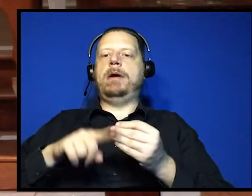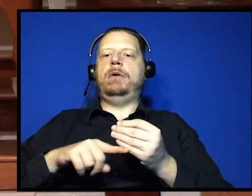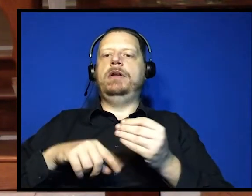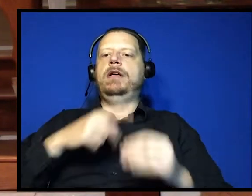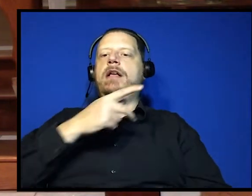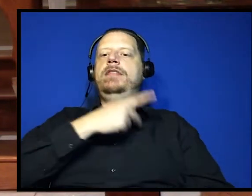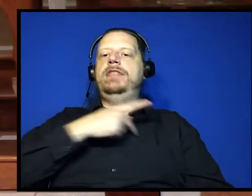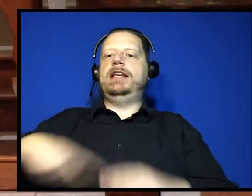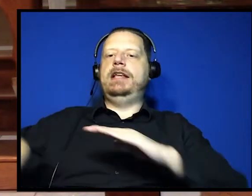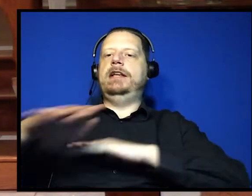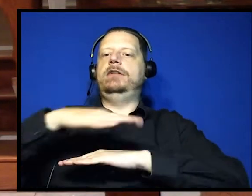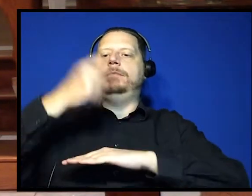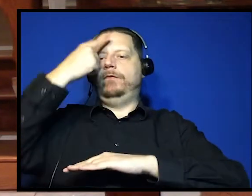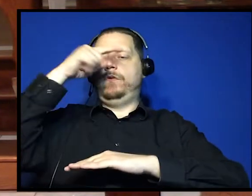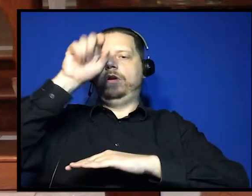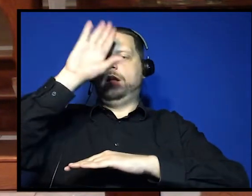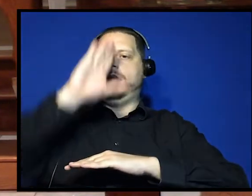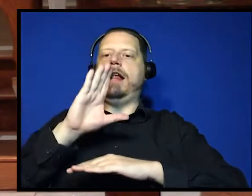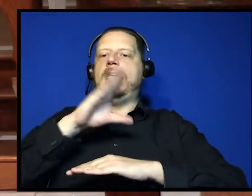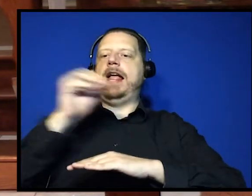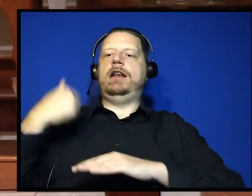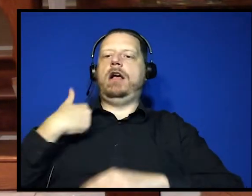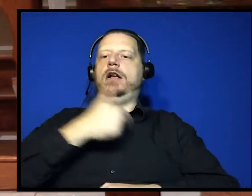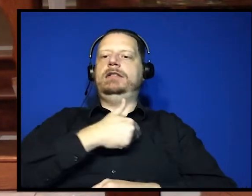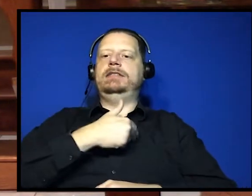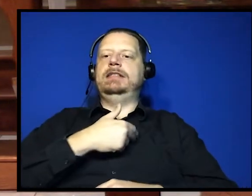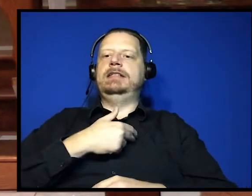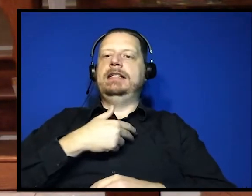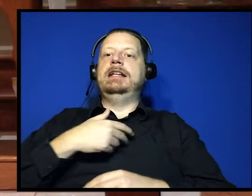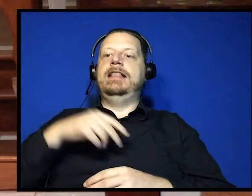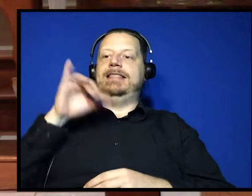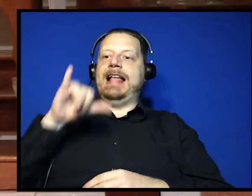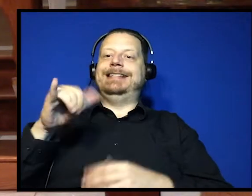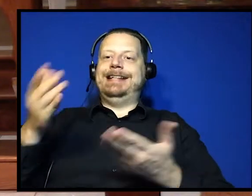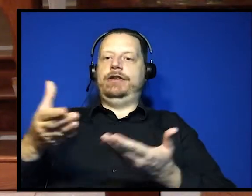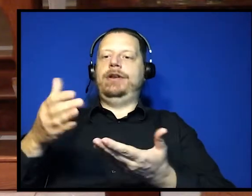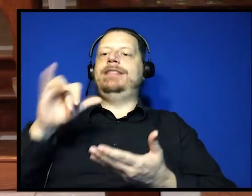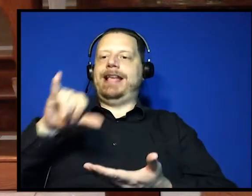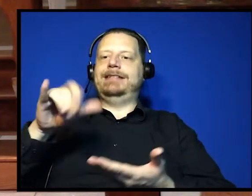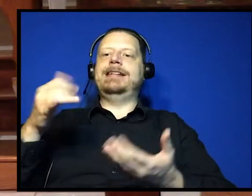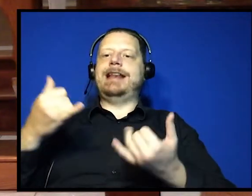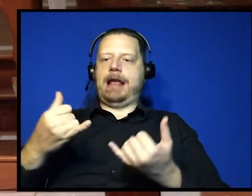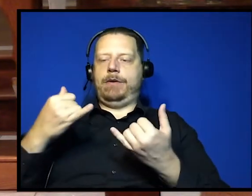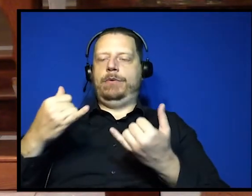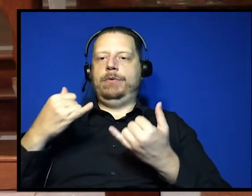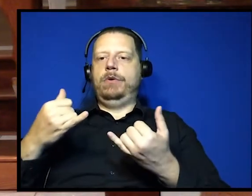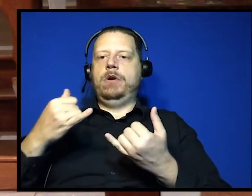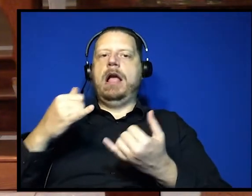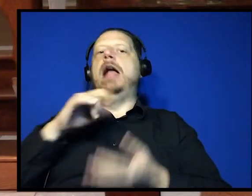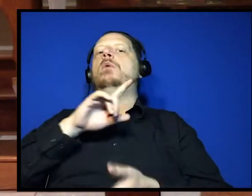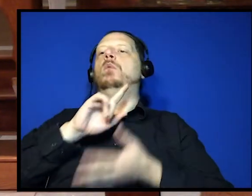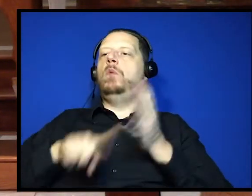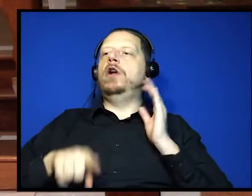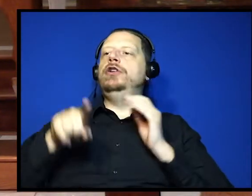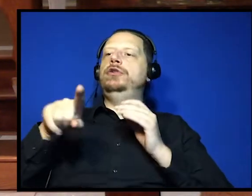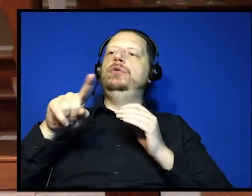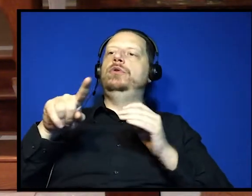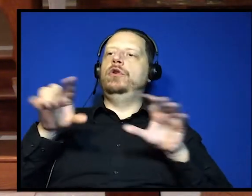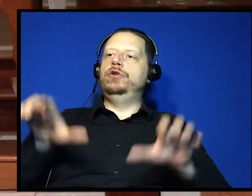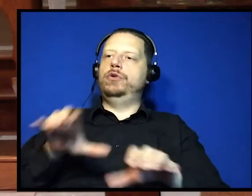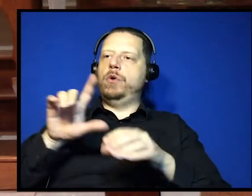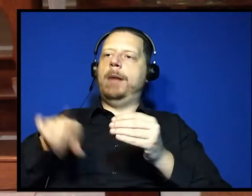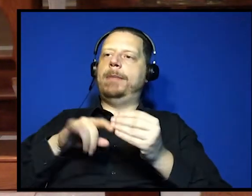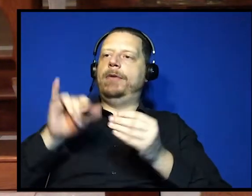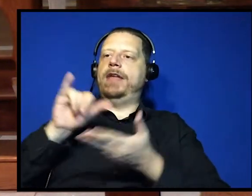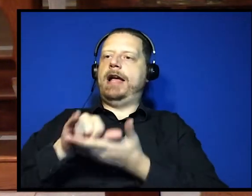about the kingdom of God and us. It's here, it's now, and what are you going to do about it?